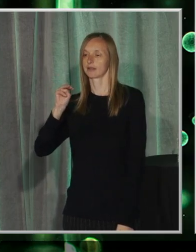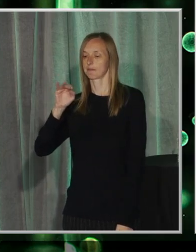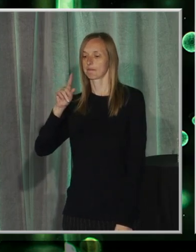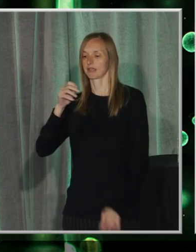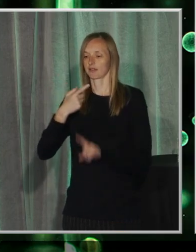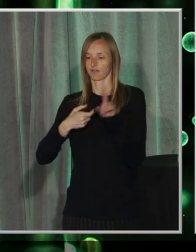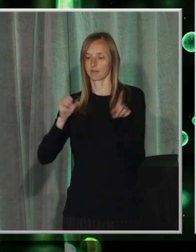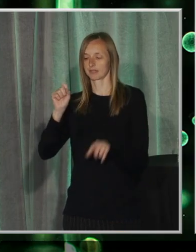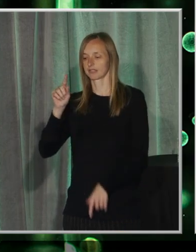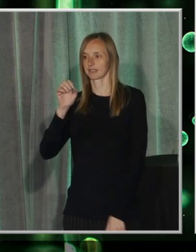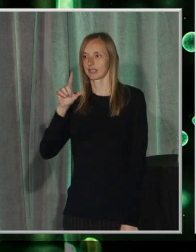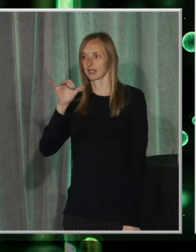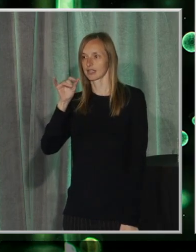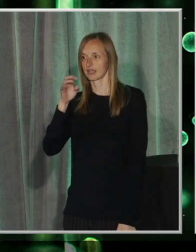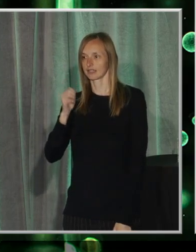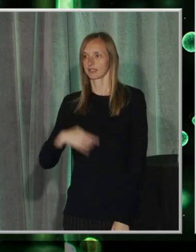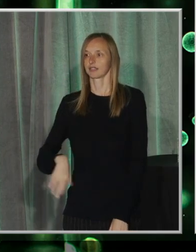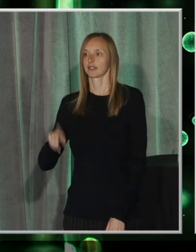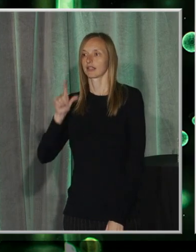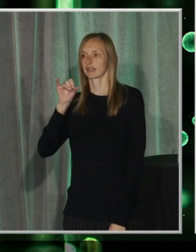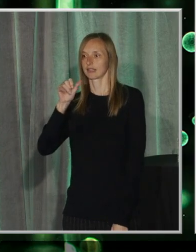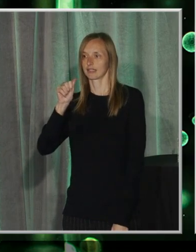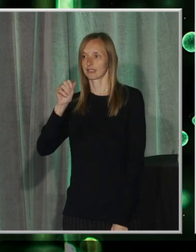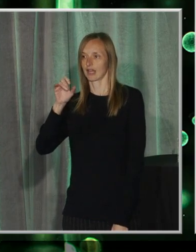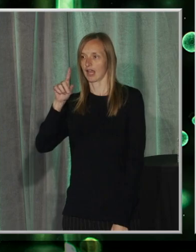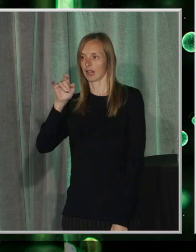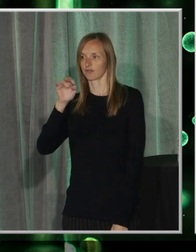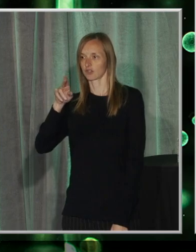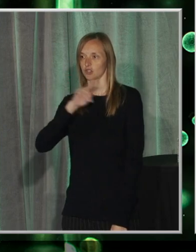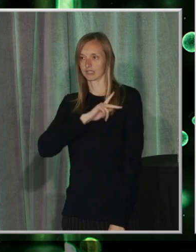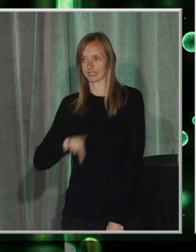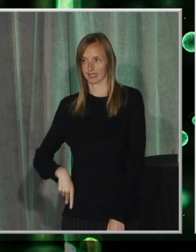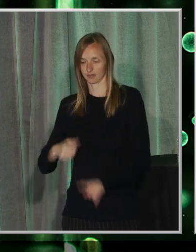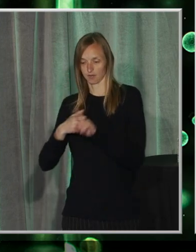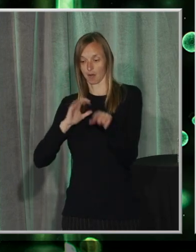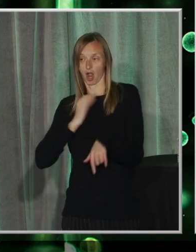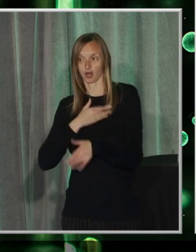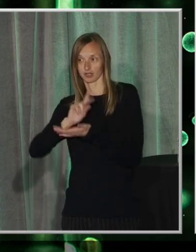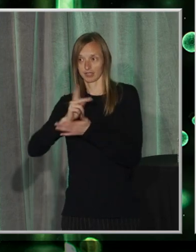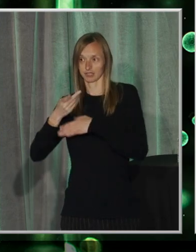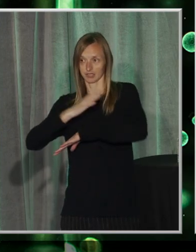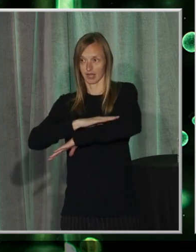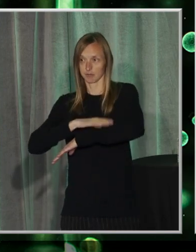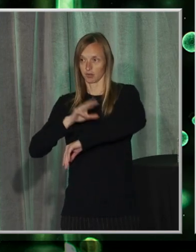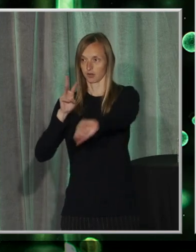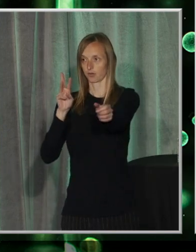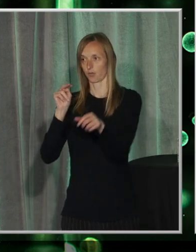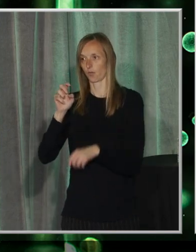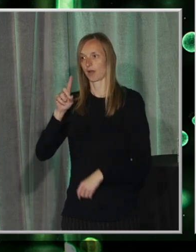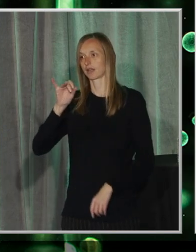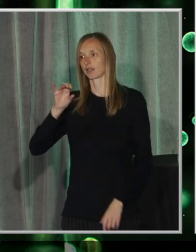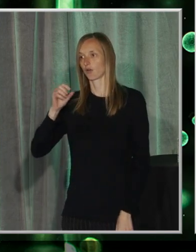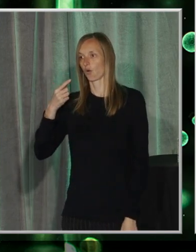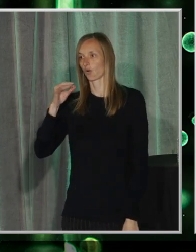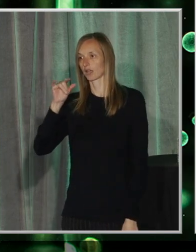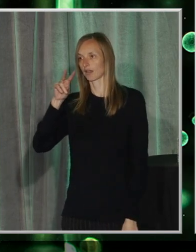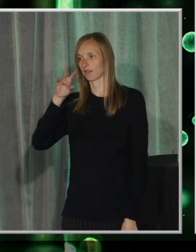Steelcase. Lisa Oliver King of Our Kitchen Table. Wendy Ogilvie of Natural Resource